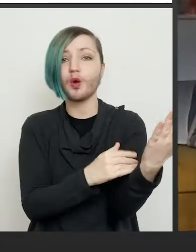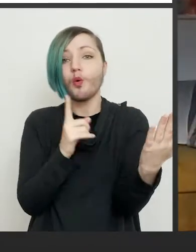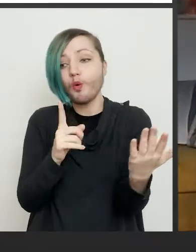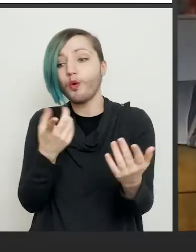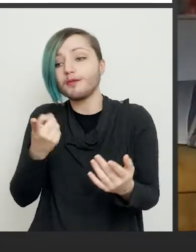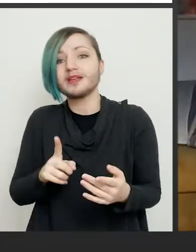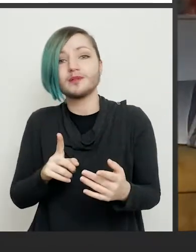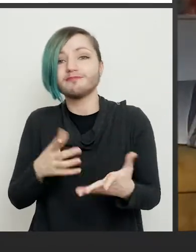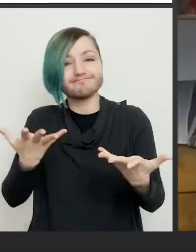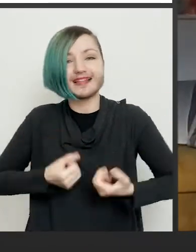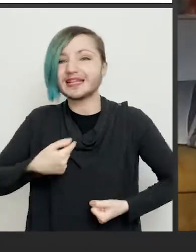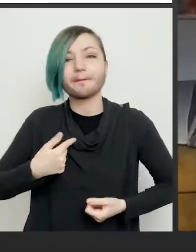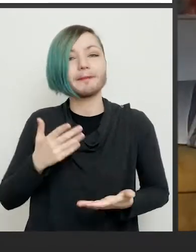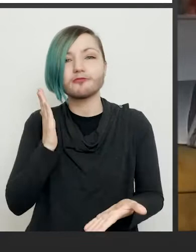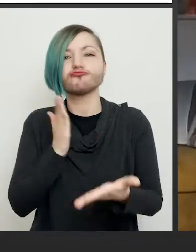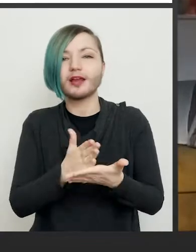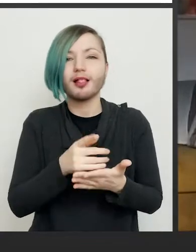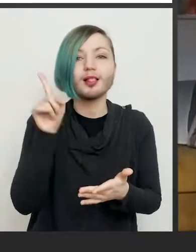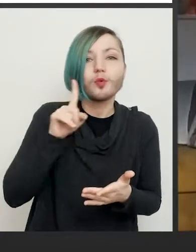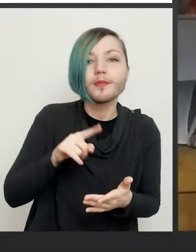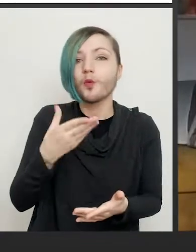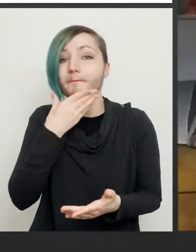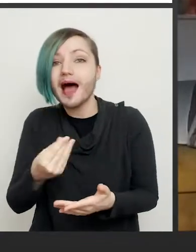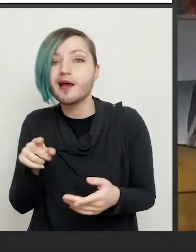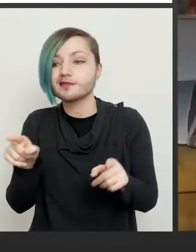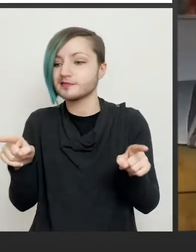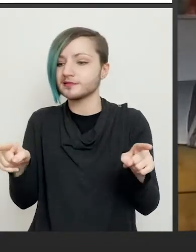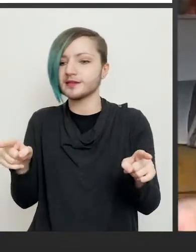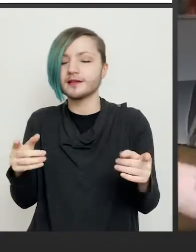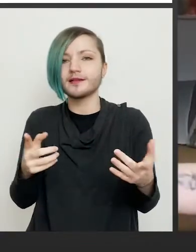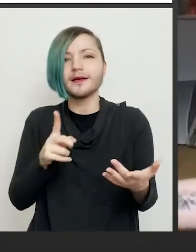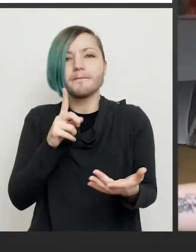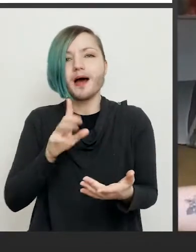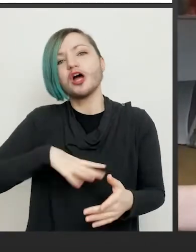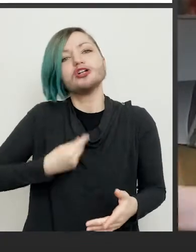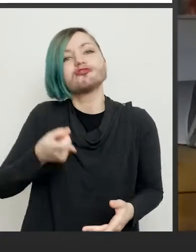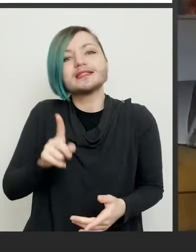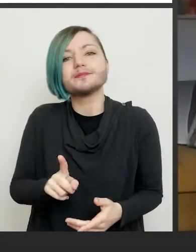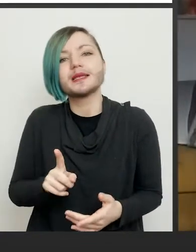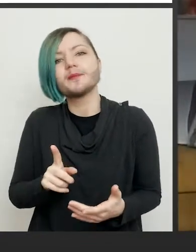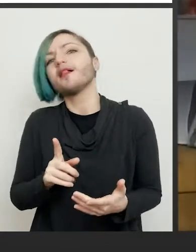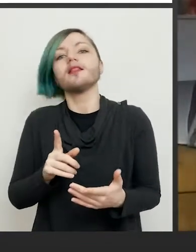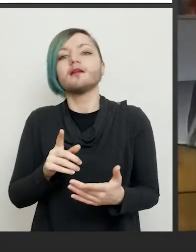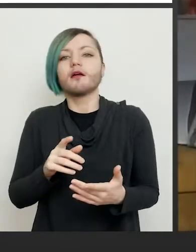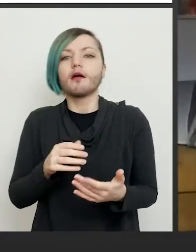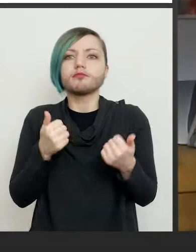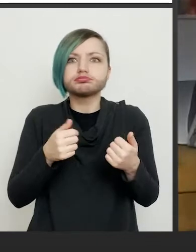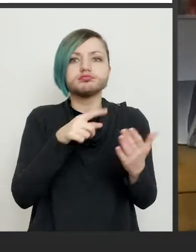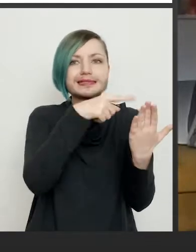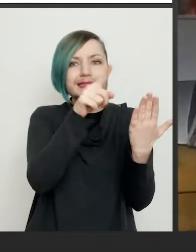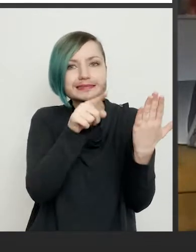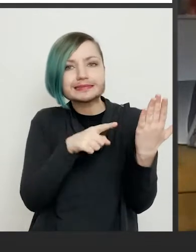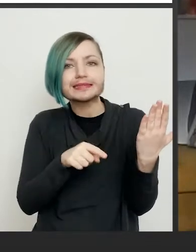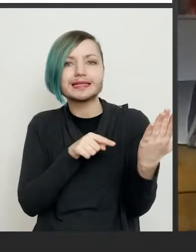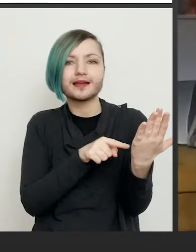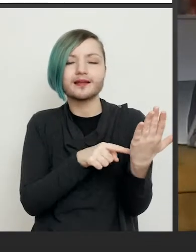less of a woman, or I'm not a real woman, or I'm not a real man. But then when trans people actually too conform to those gender stereotypes,